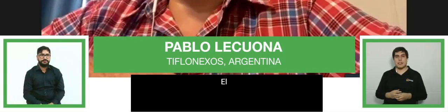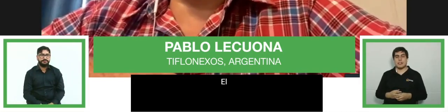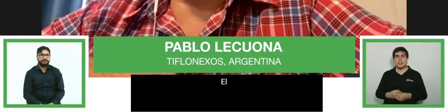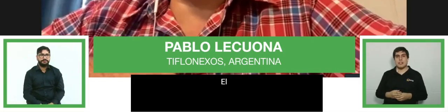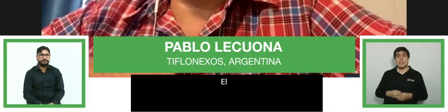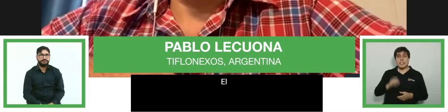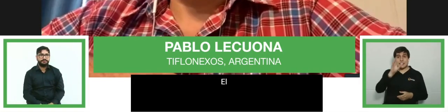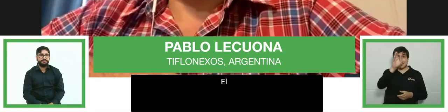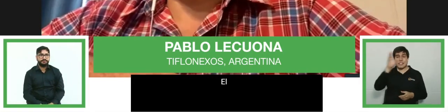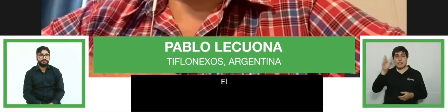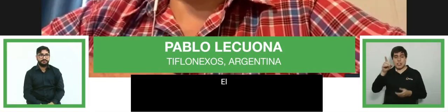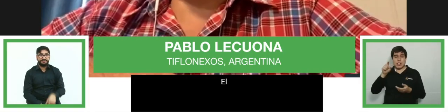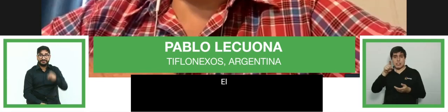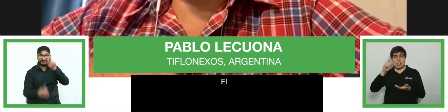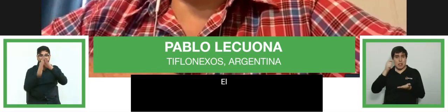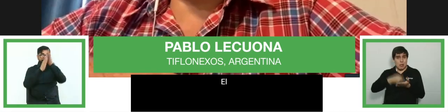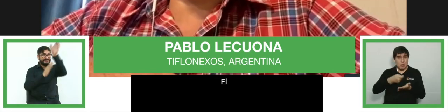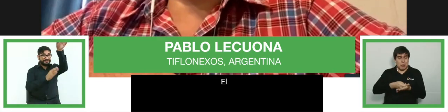We have access to over